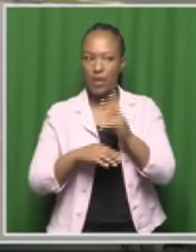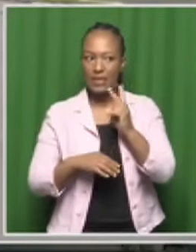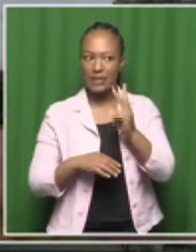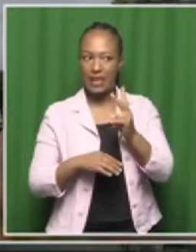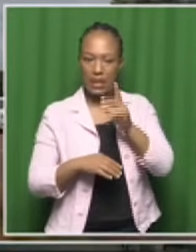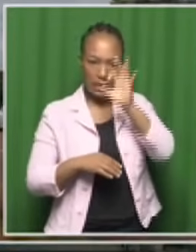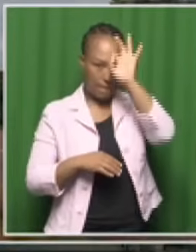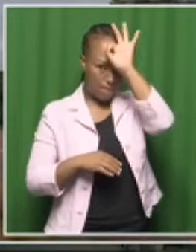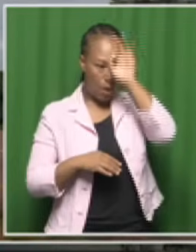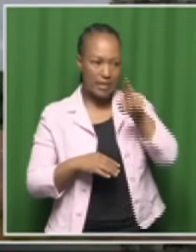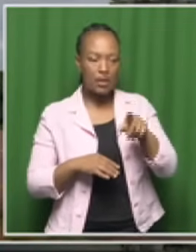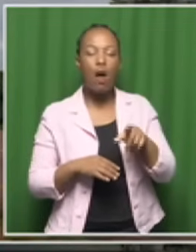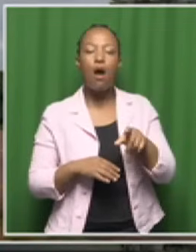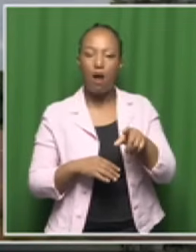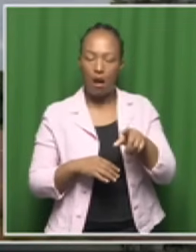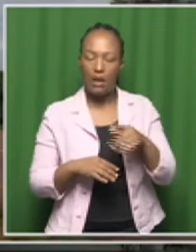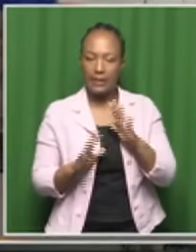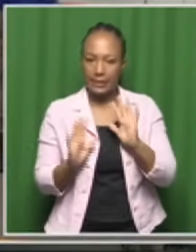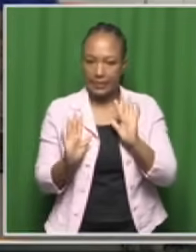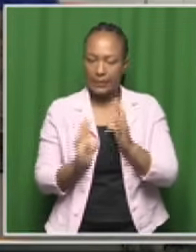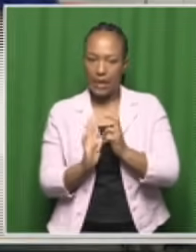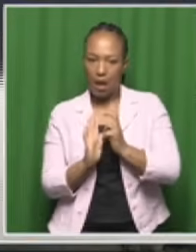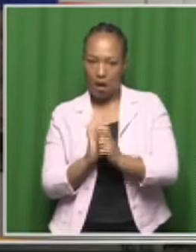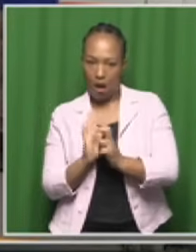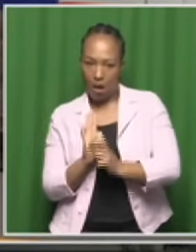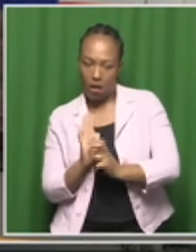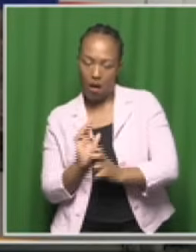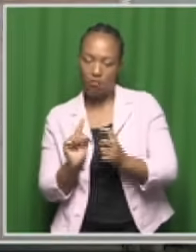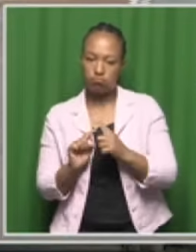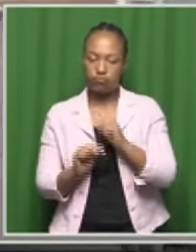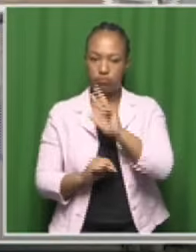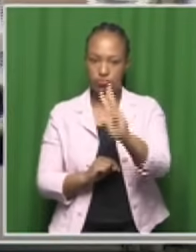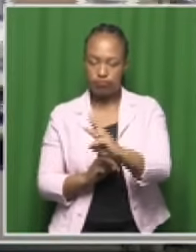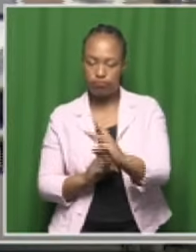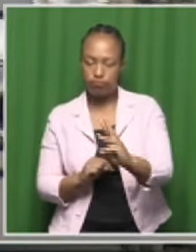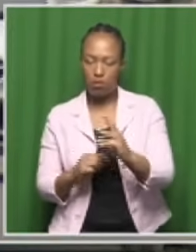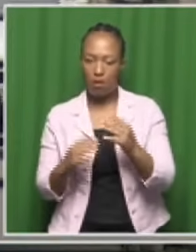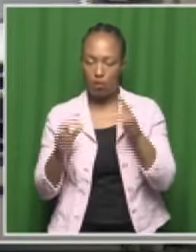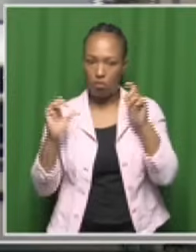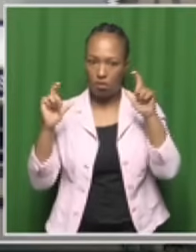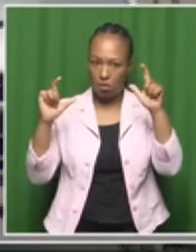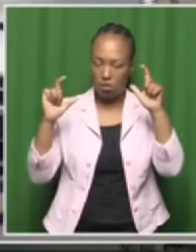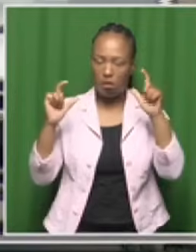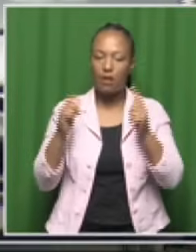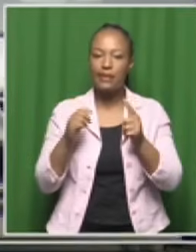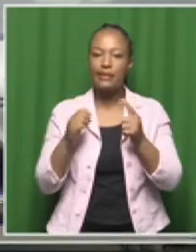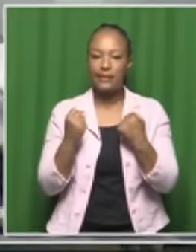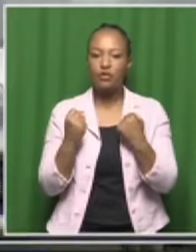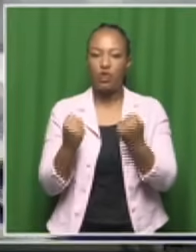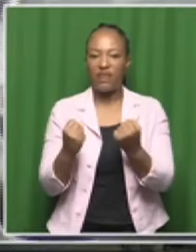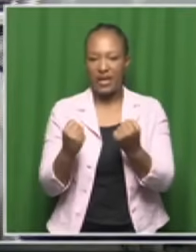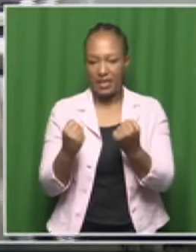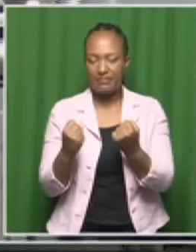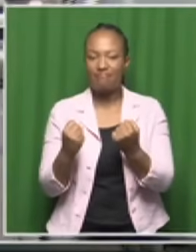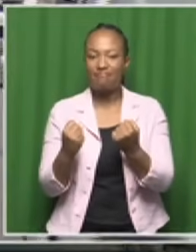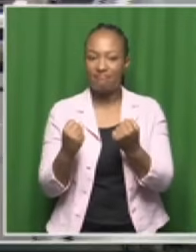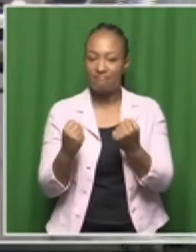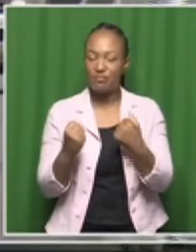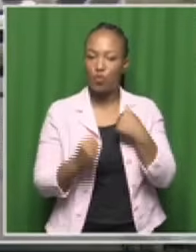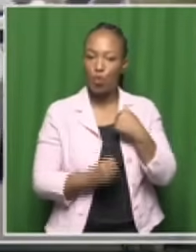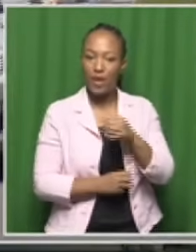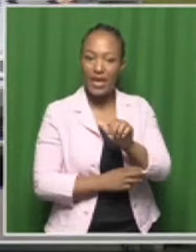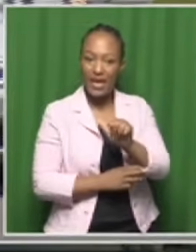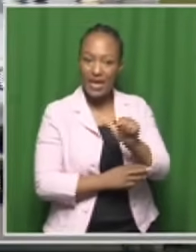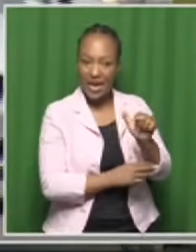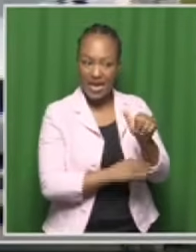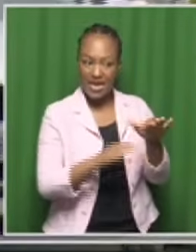of the road. They are more likely to take caution with regard when they're driving on South African roads. So it's something that as the Automobile